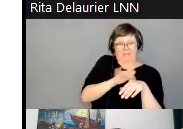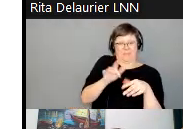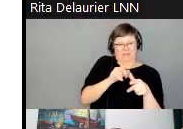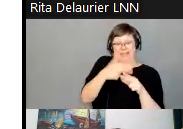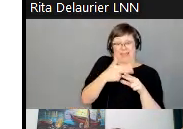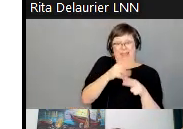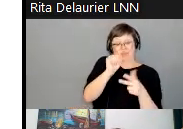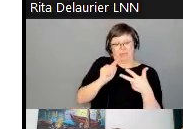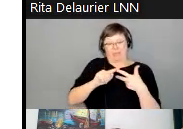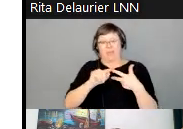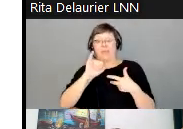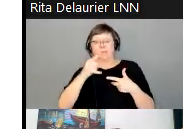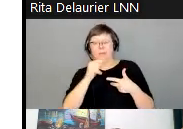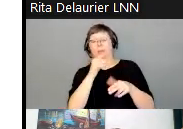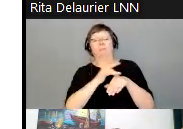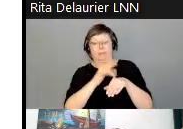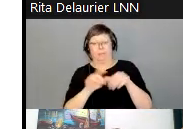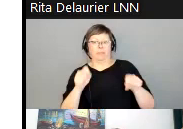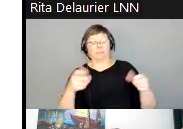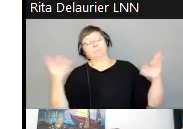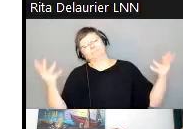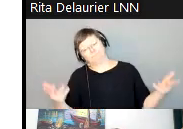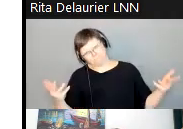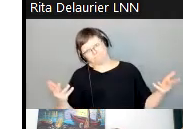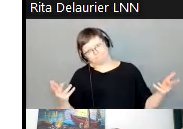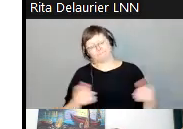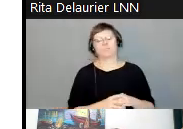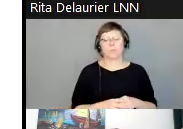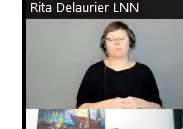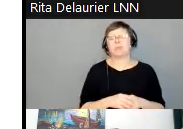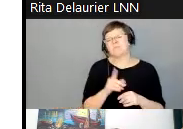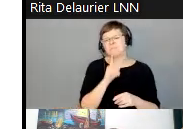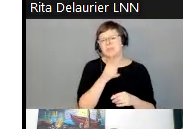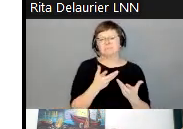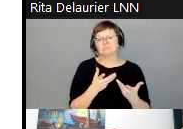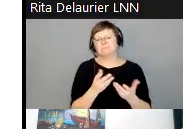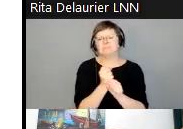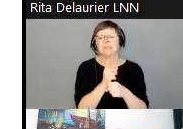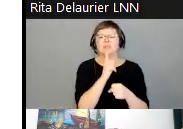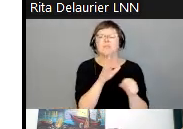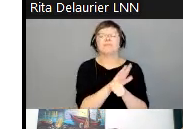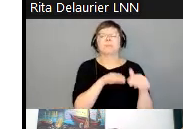it something that's consistent across all of your platforms so you're easy to find, so you're accessible.